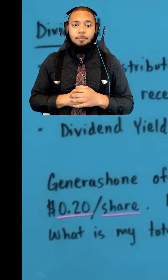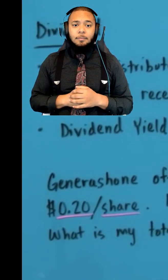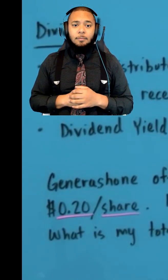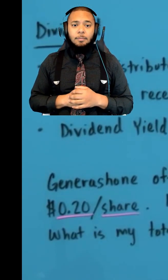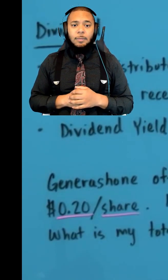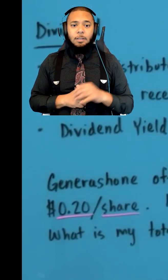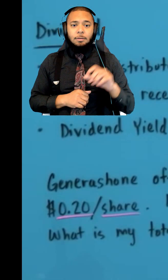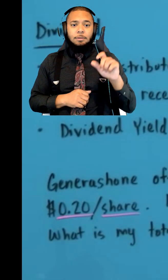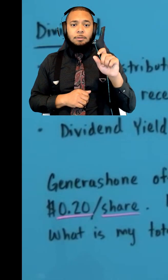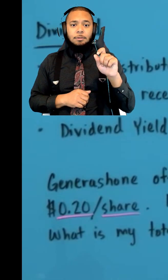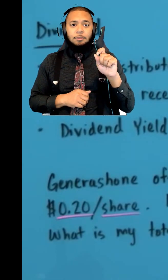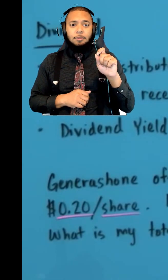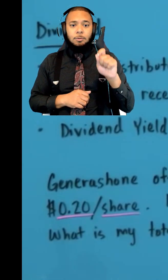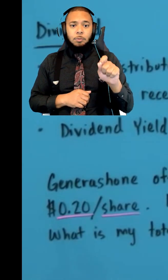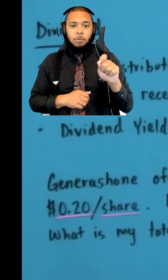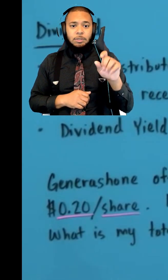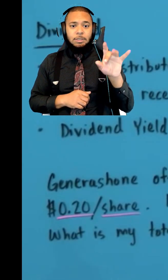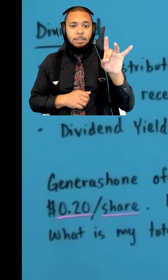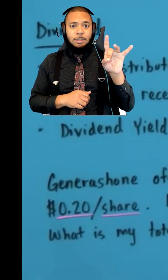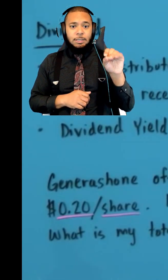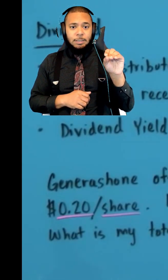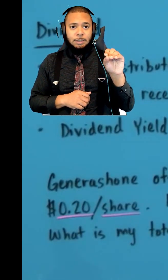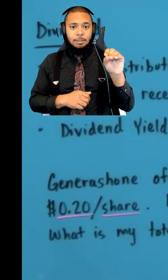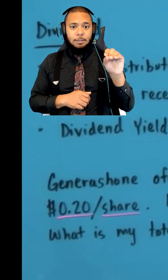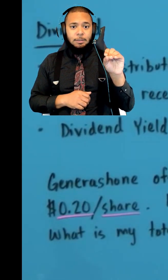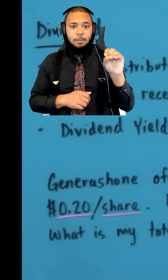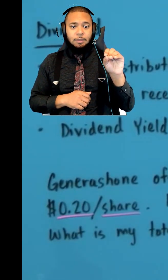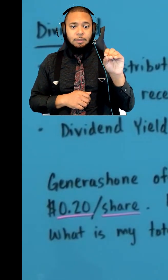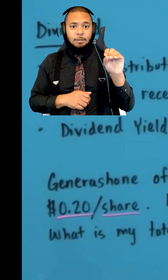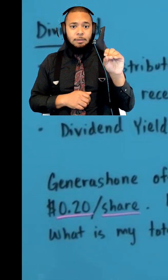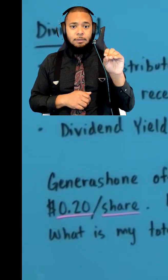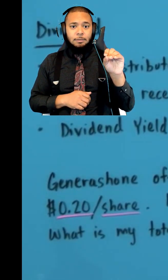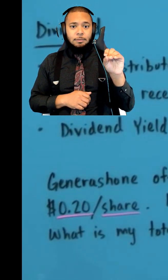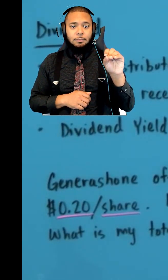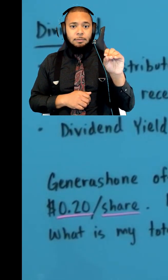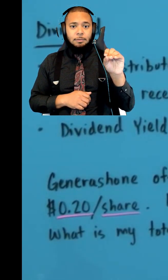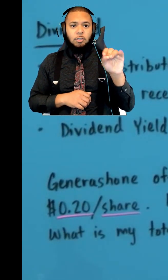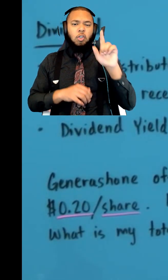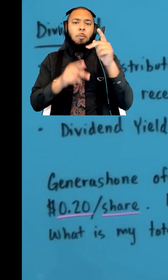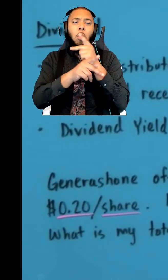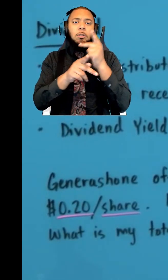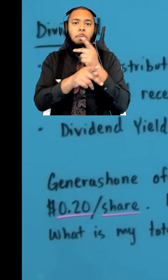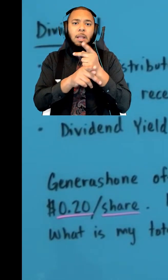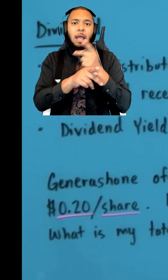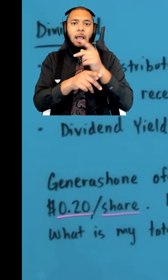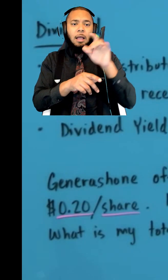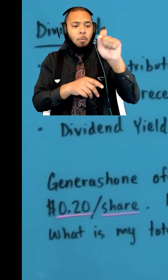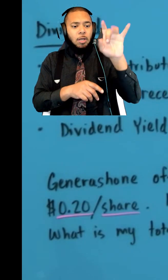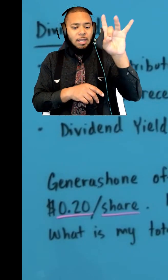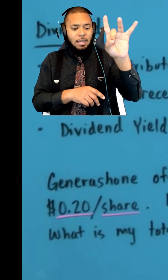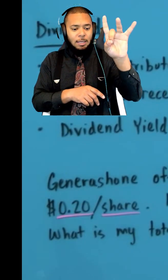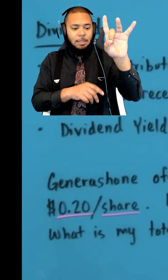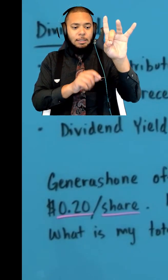is 160. All right, now I know that 8 divided by 16 is 2.